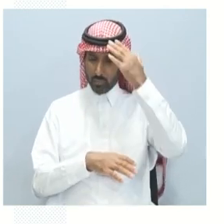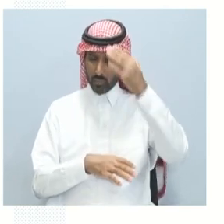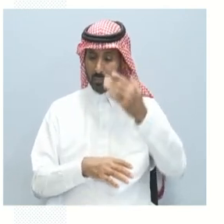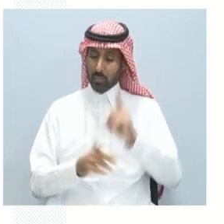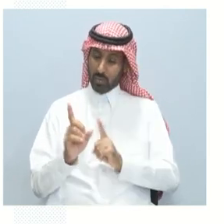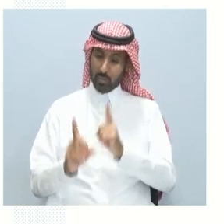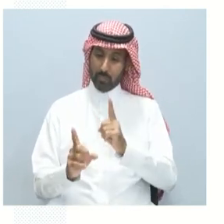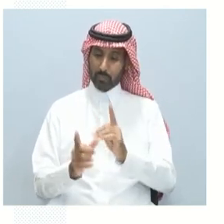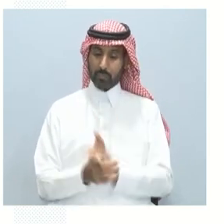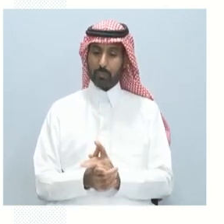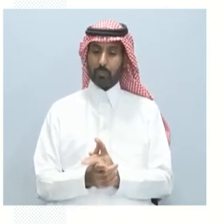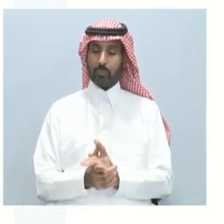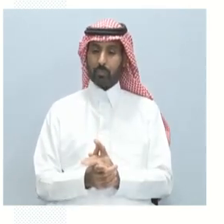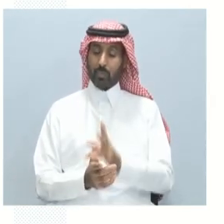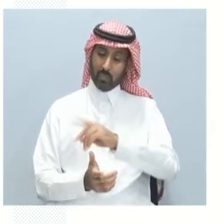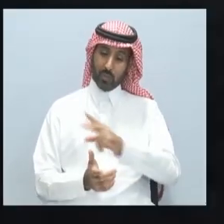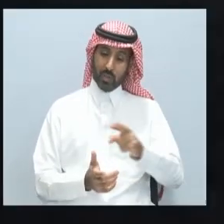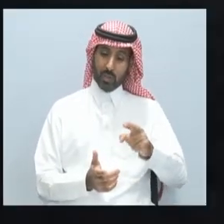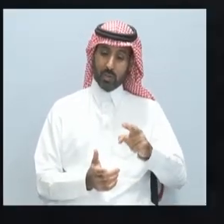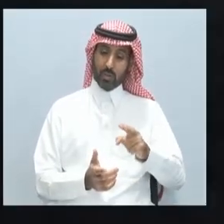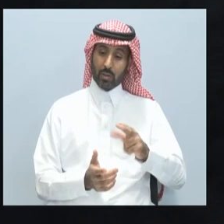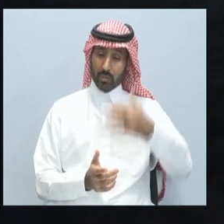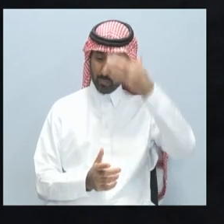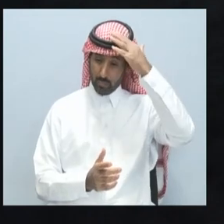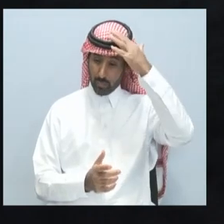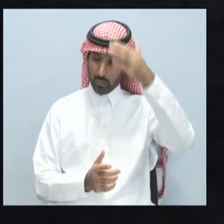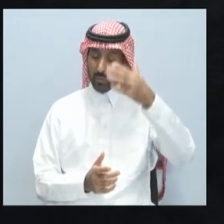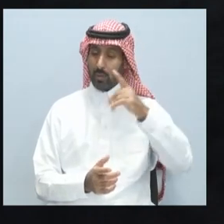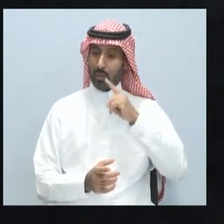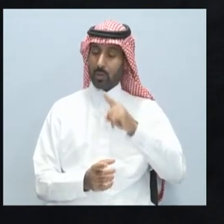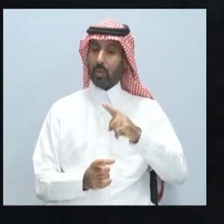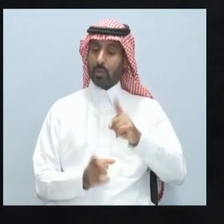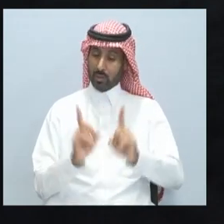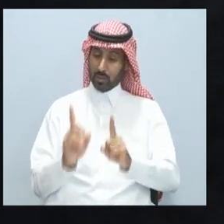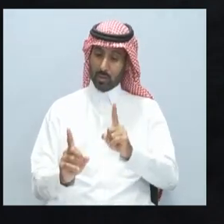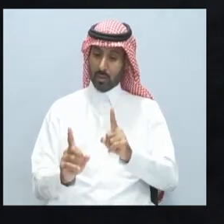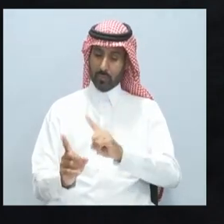appreciate. So despite their differences, they appreciated each other.